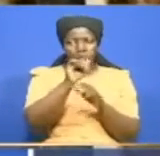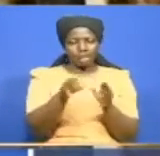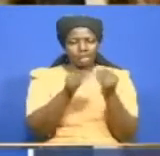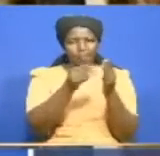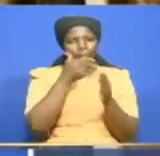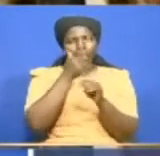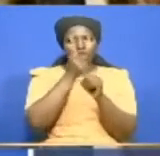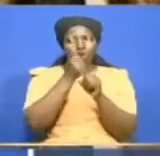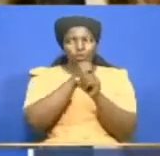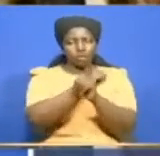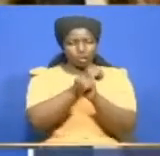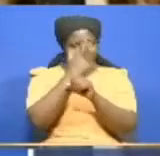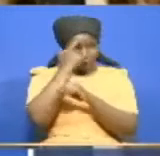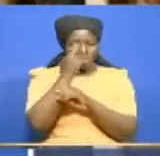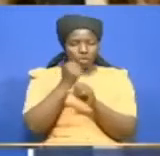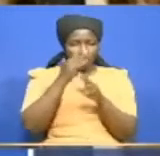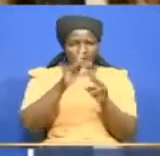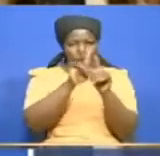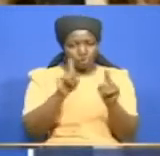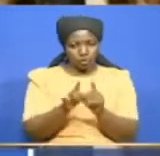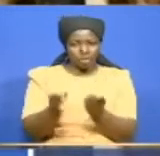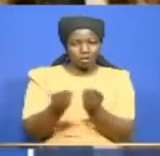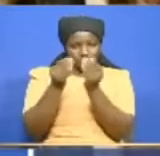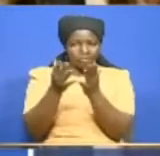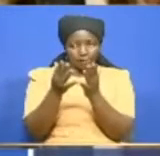to the workers. It also provides for